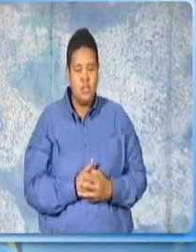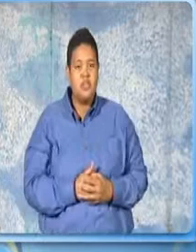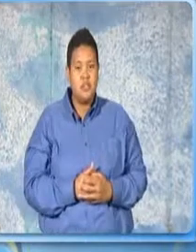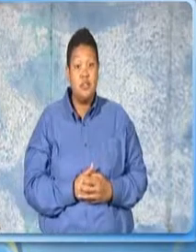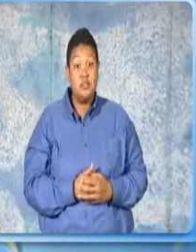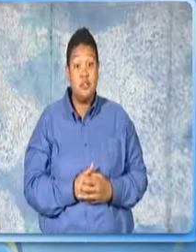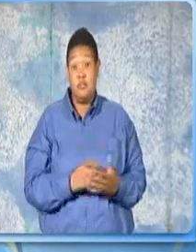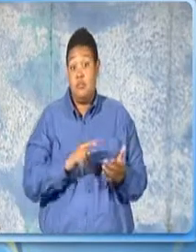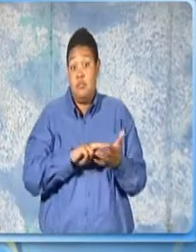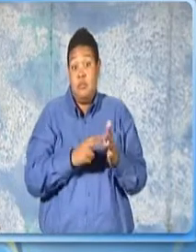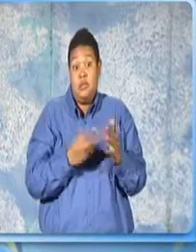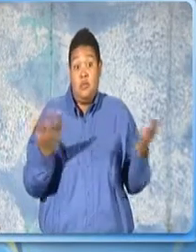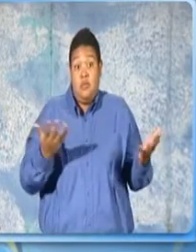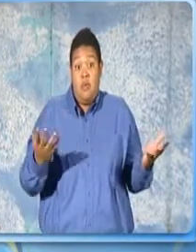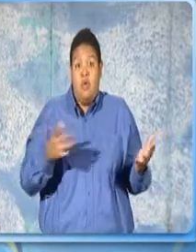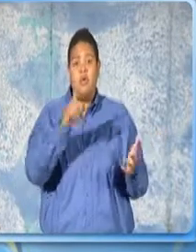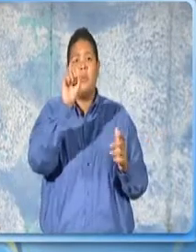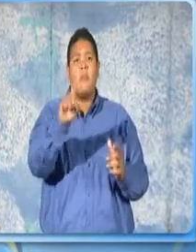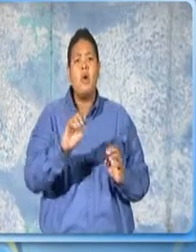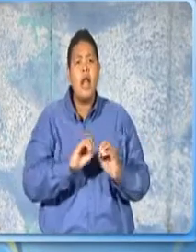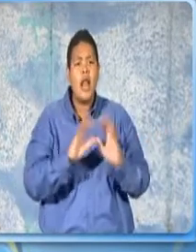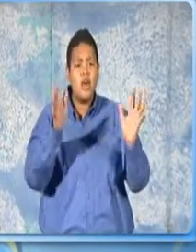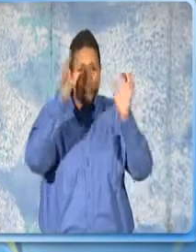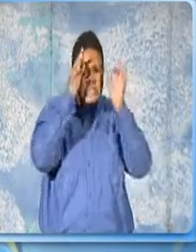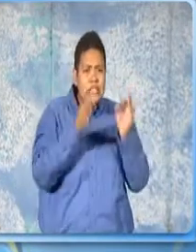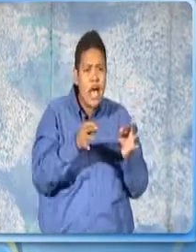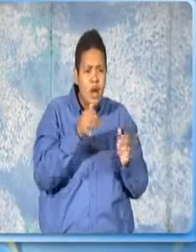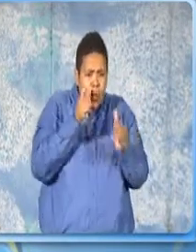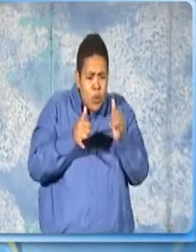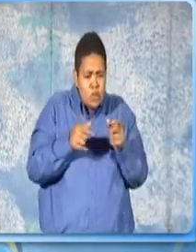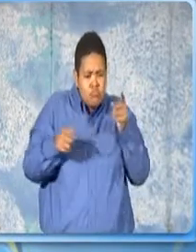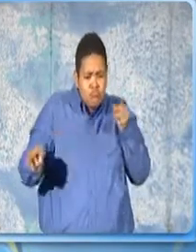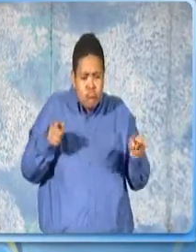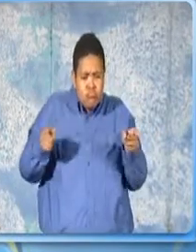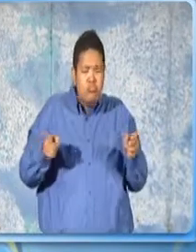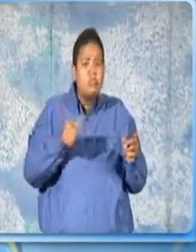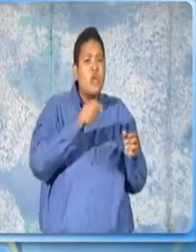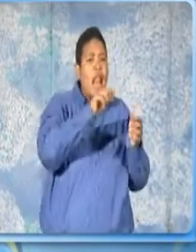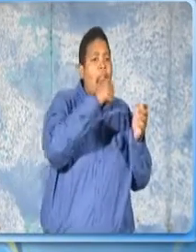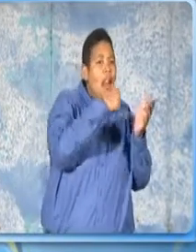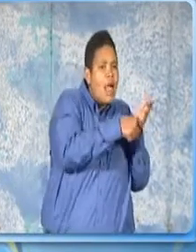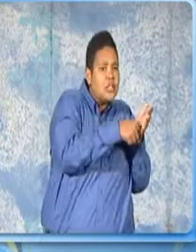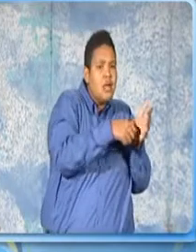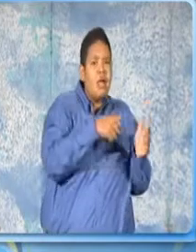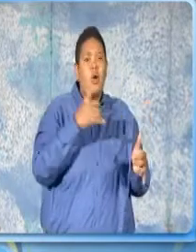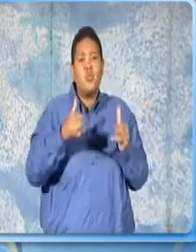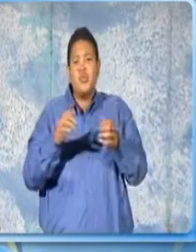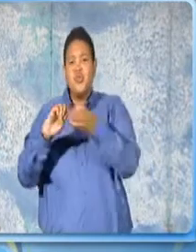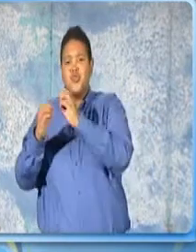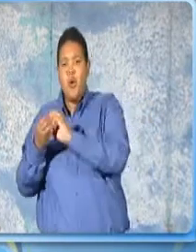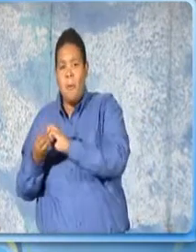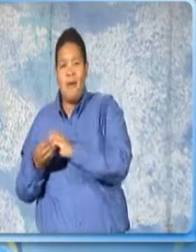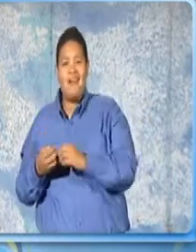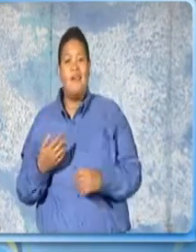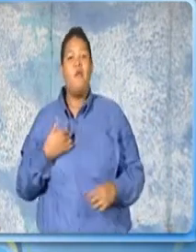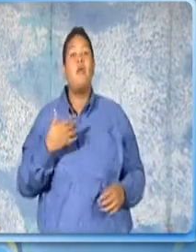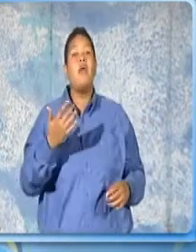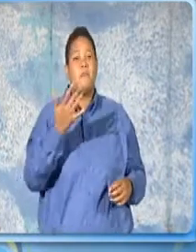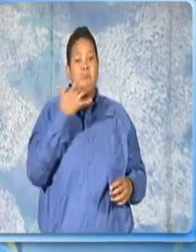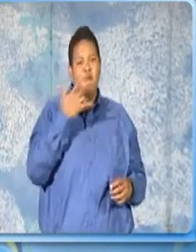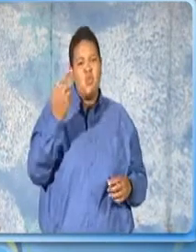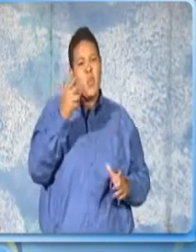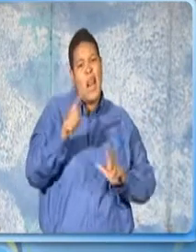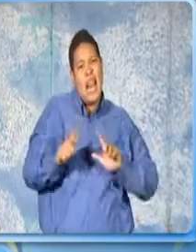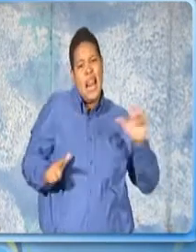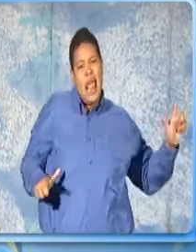In these cases, you must clearly decide which side is the variable side. In this case, we will deal with the left